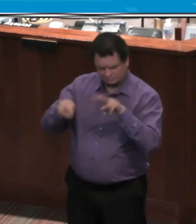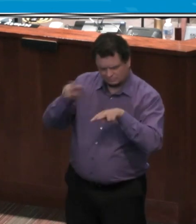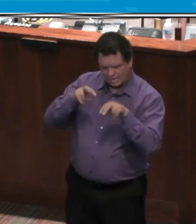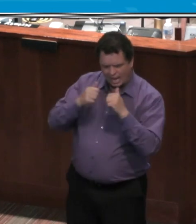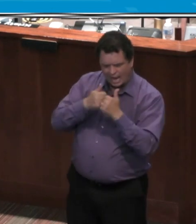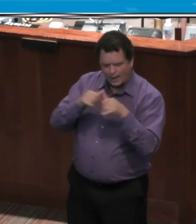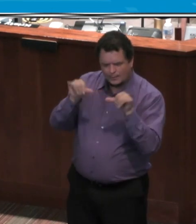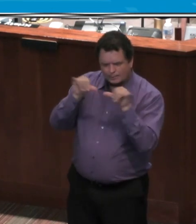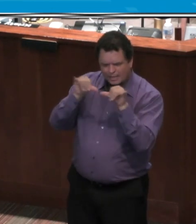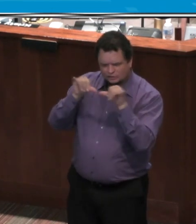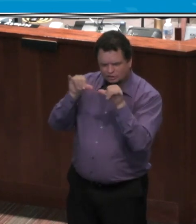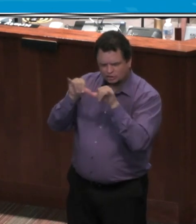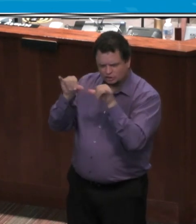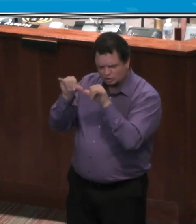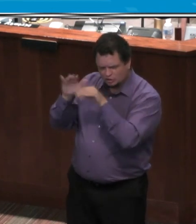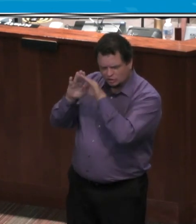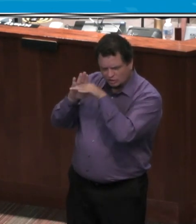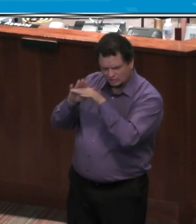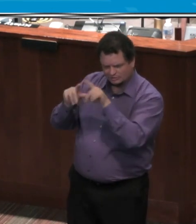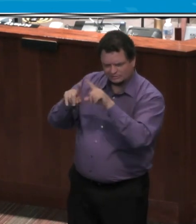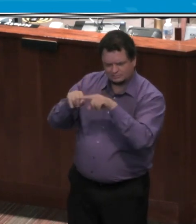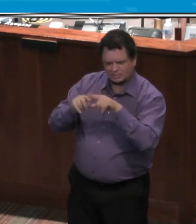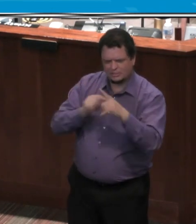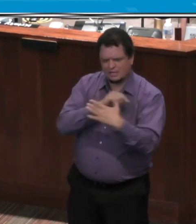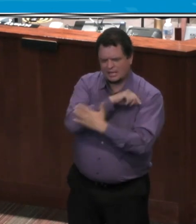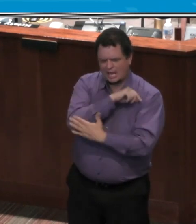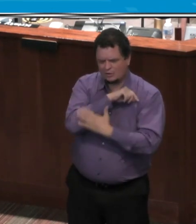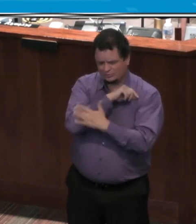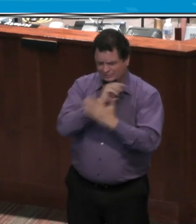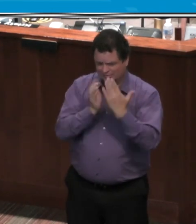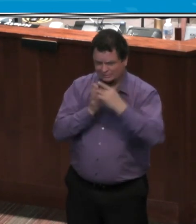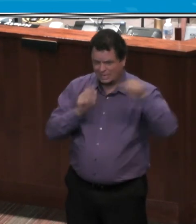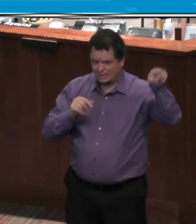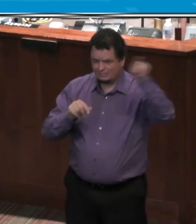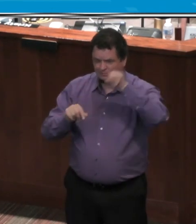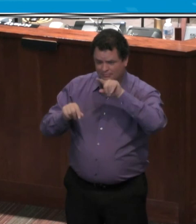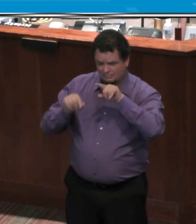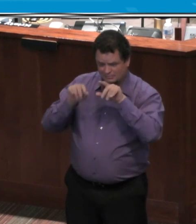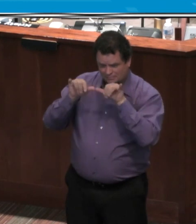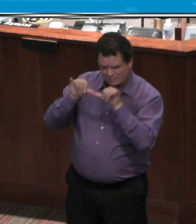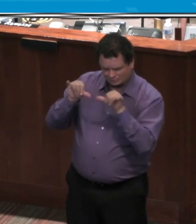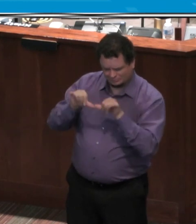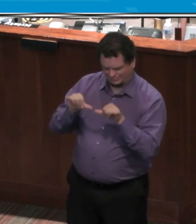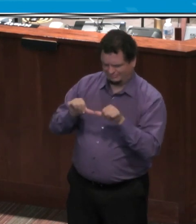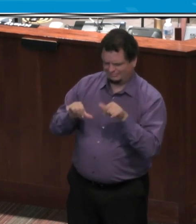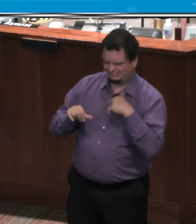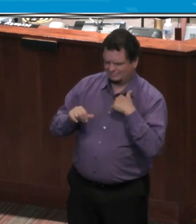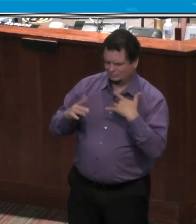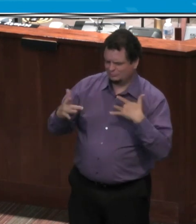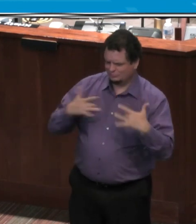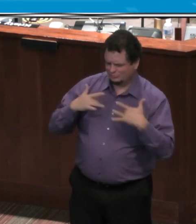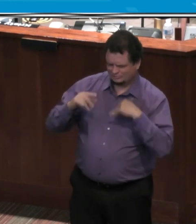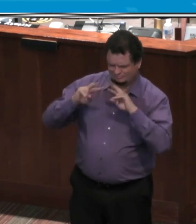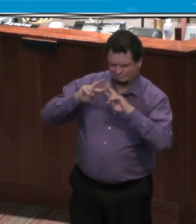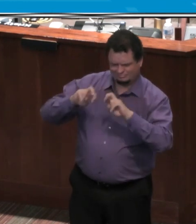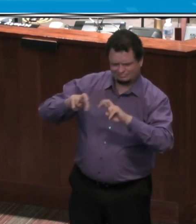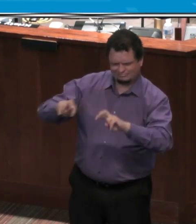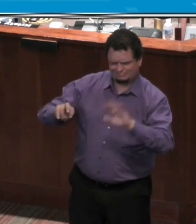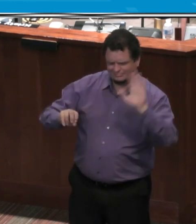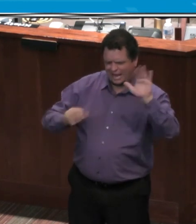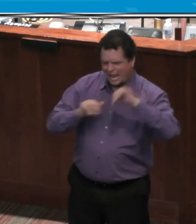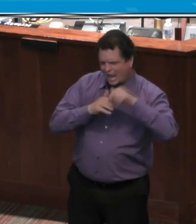sure if the state will allow us to go back to 175 before some of the changes are made. Another area that